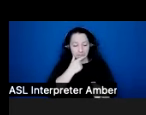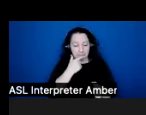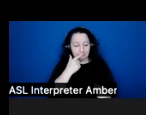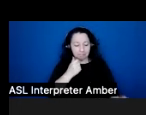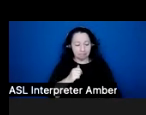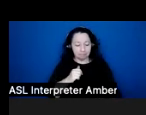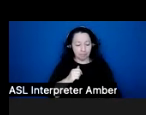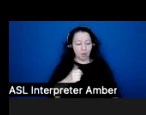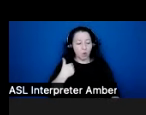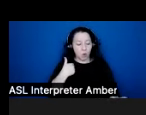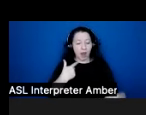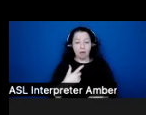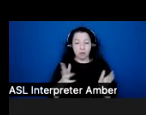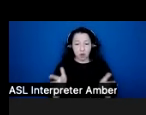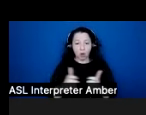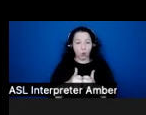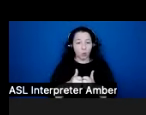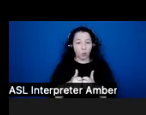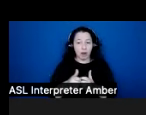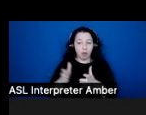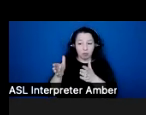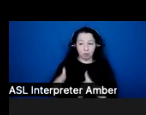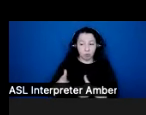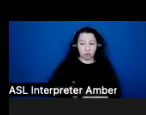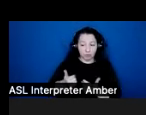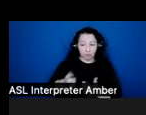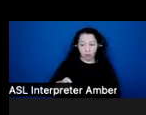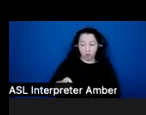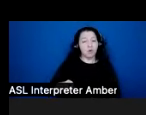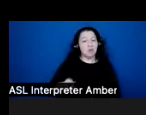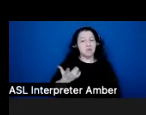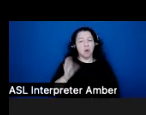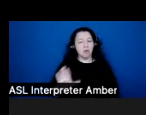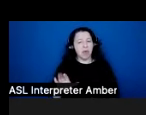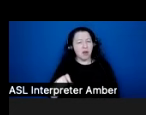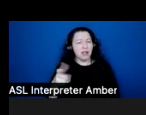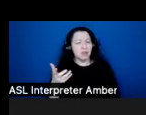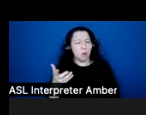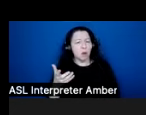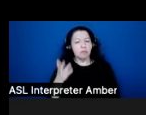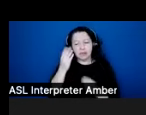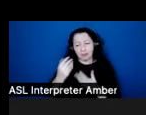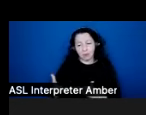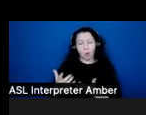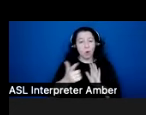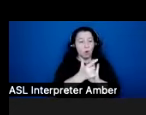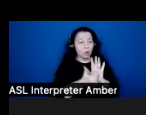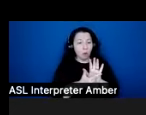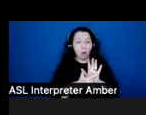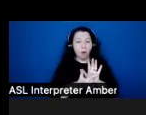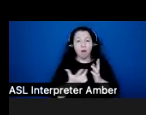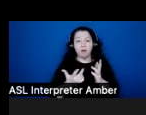with the victim to explore what they want, what their needs are, informing the victim of laws in the appropriate